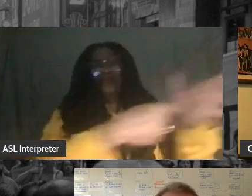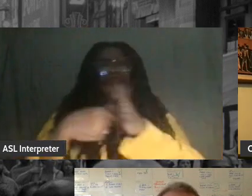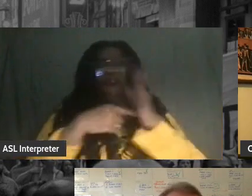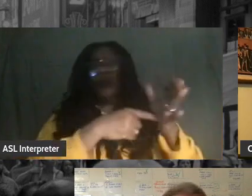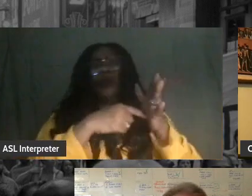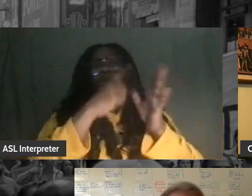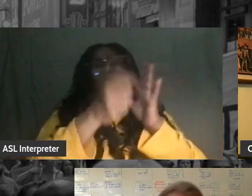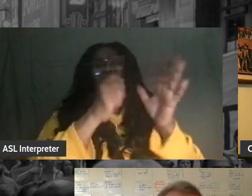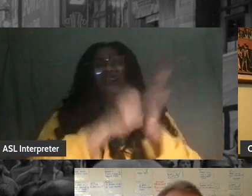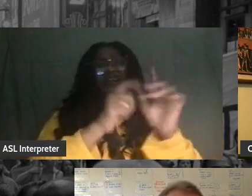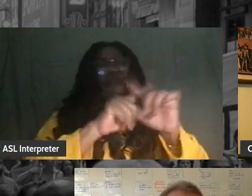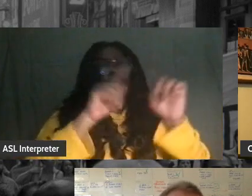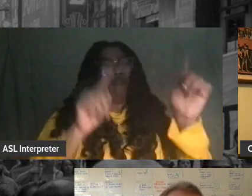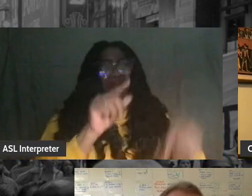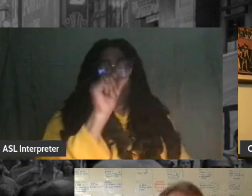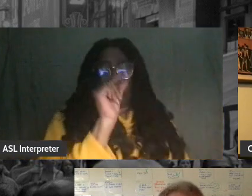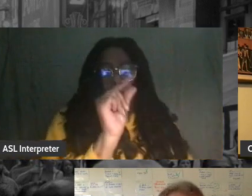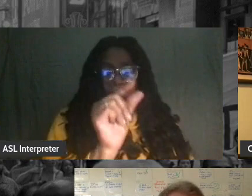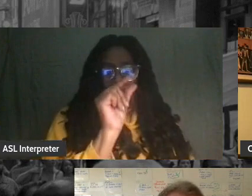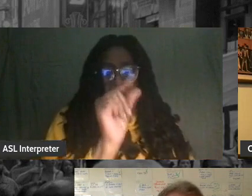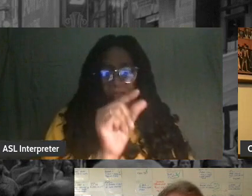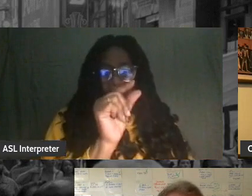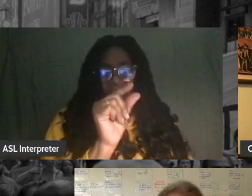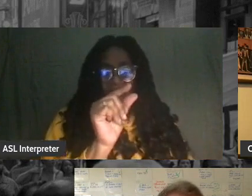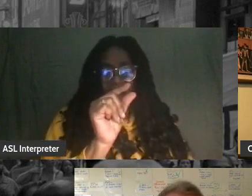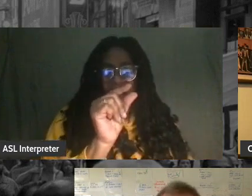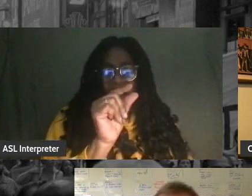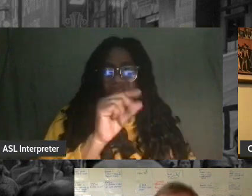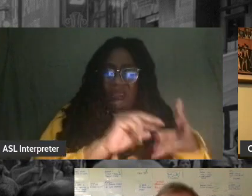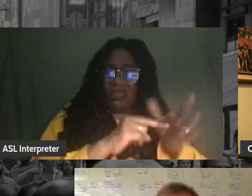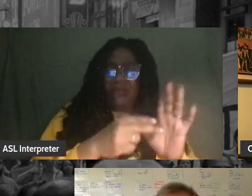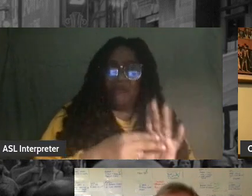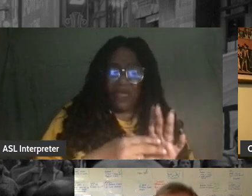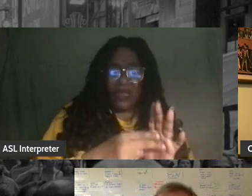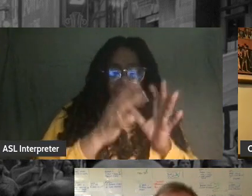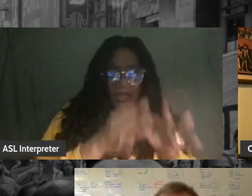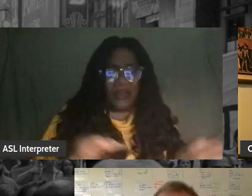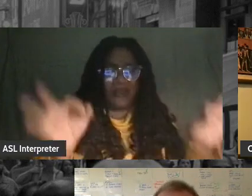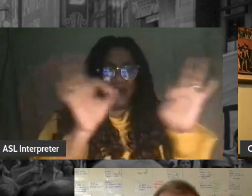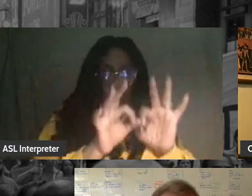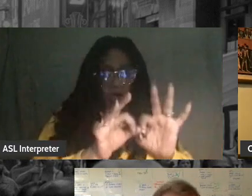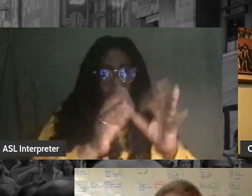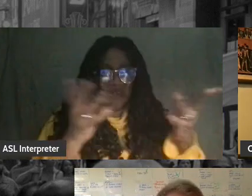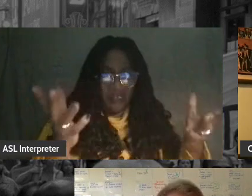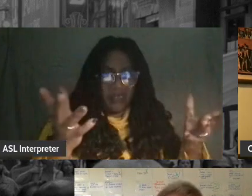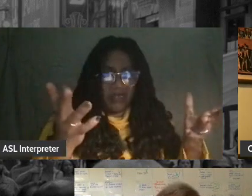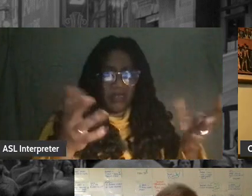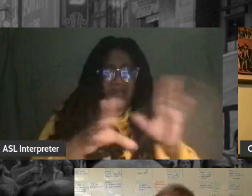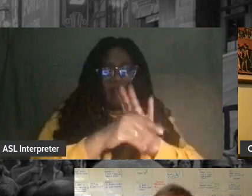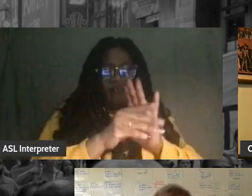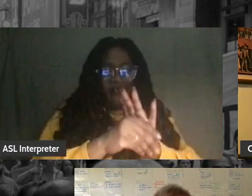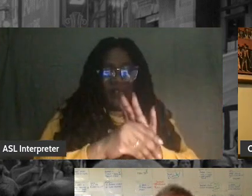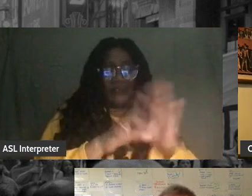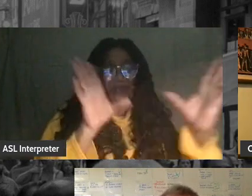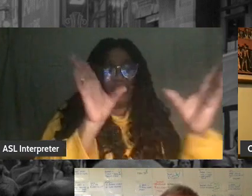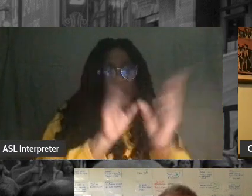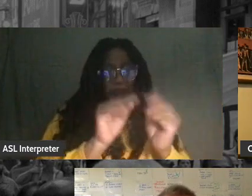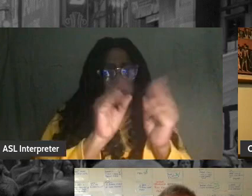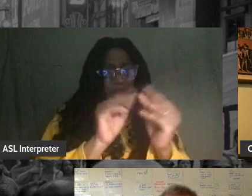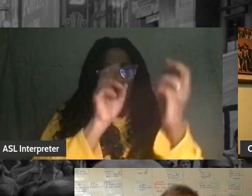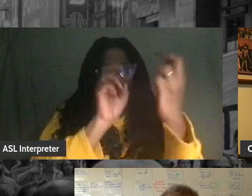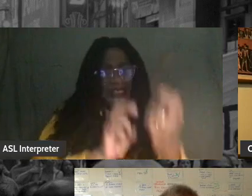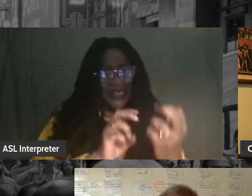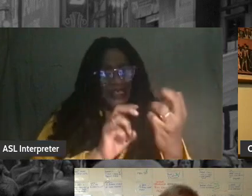little indie tiny film. And so the meetings that I could get to try and get representation, I had that experience